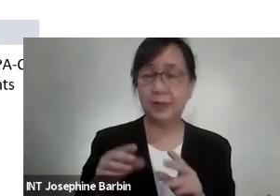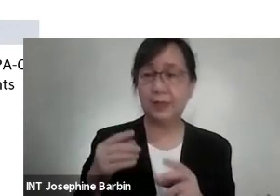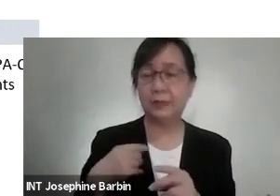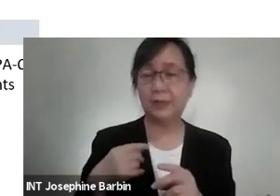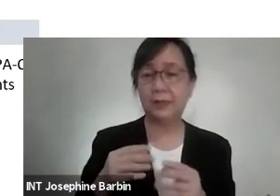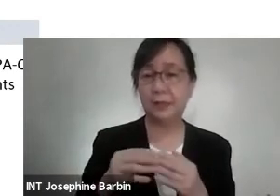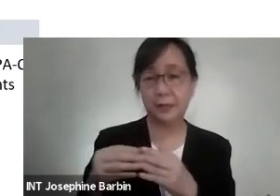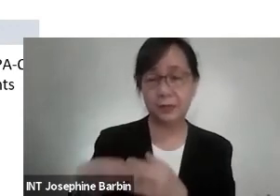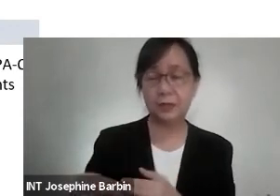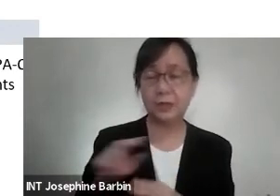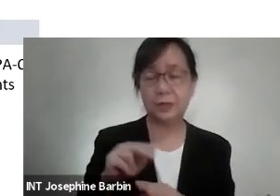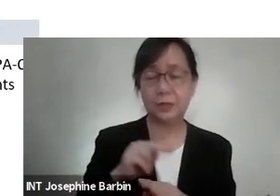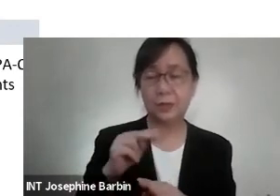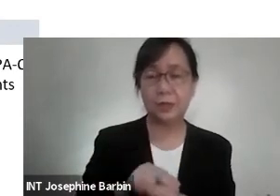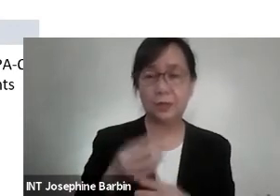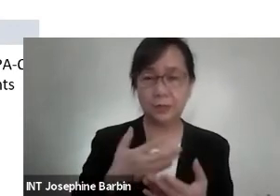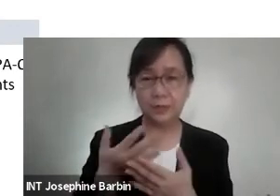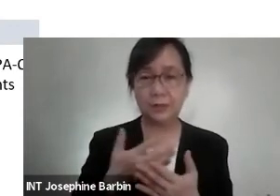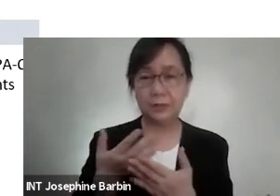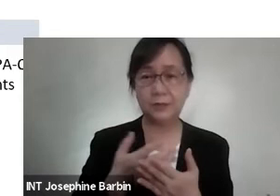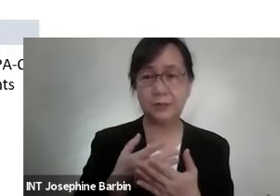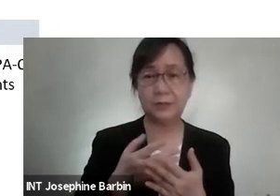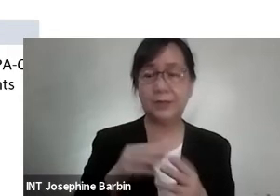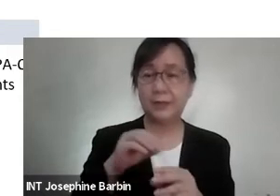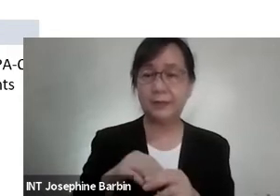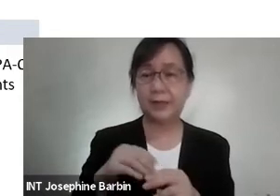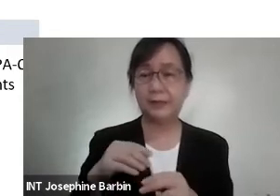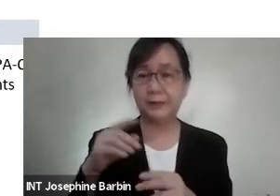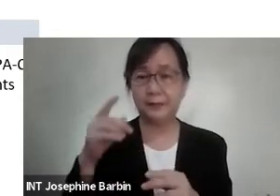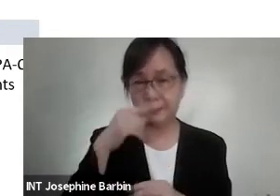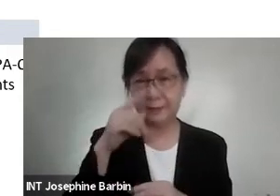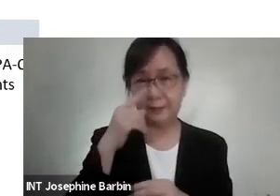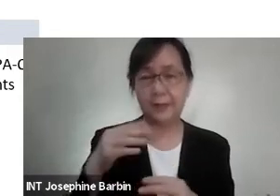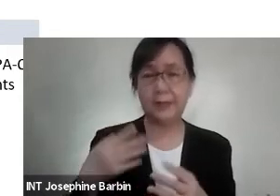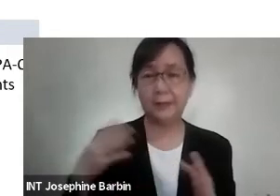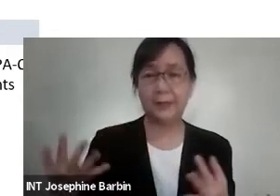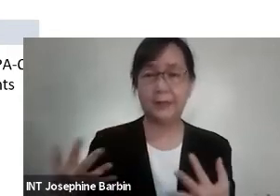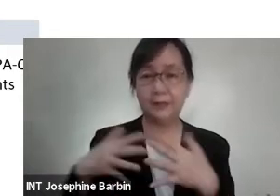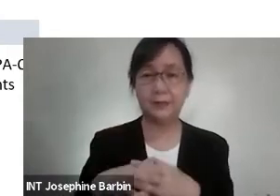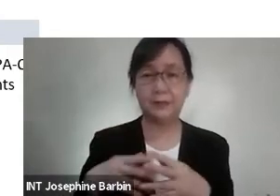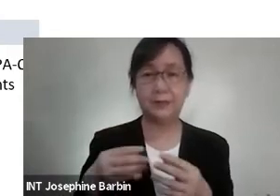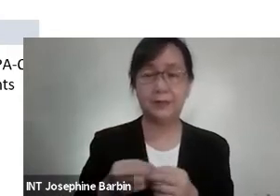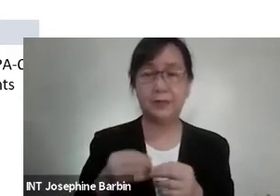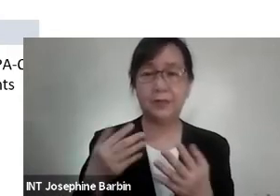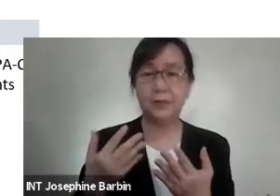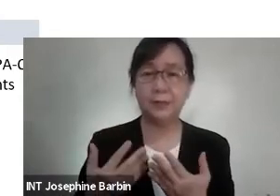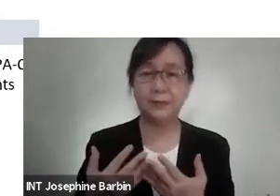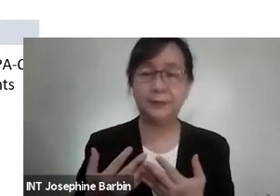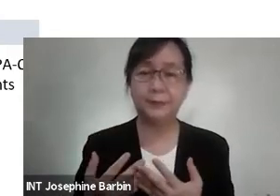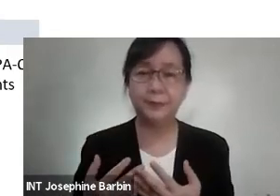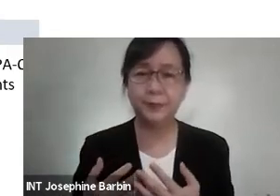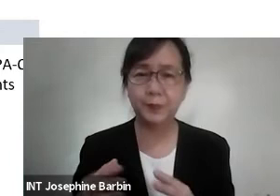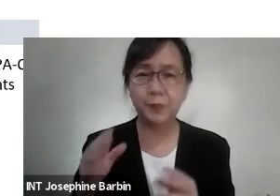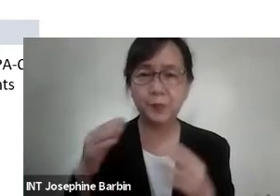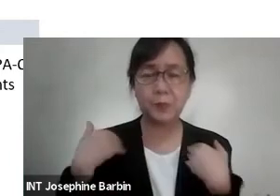national consultation back in Thailand, and we engage children and